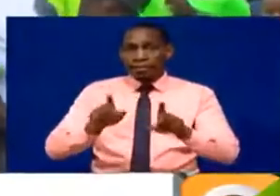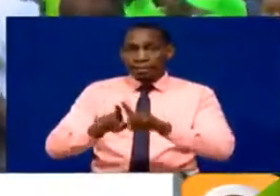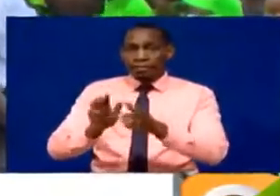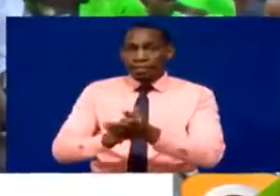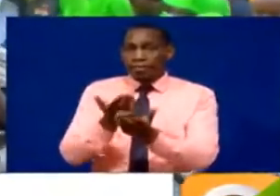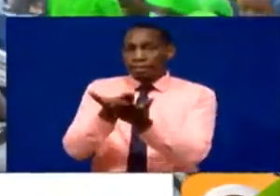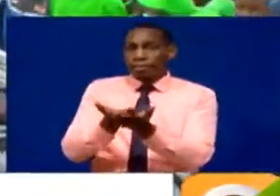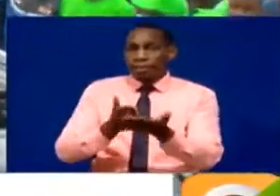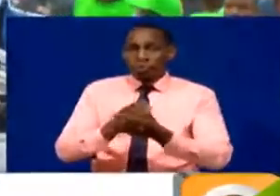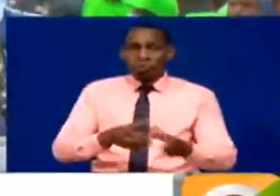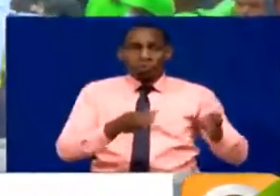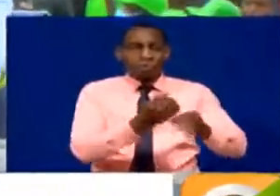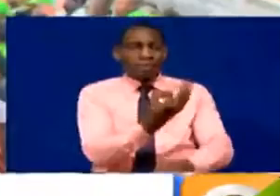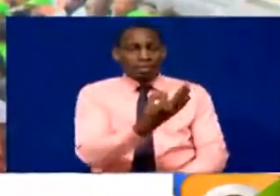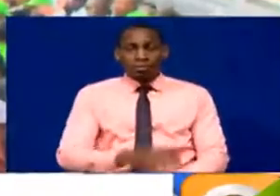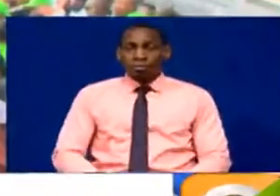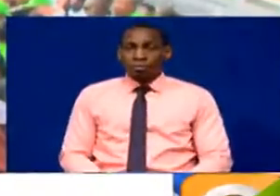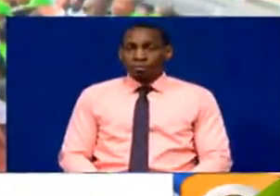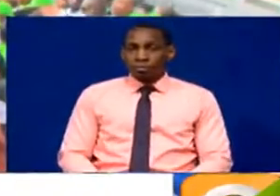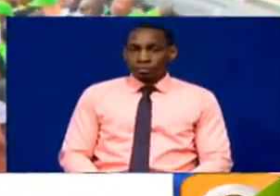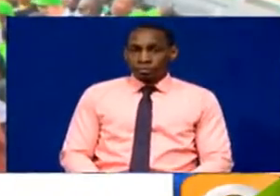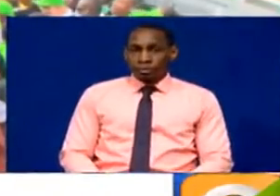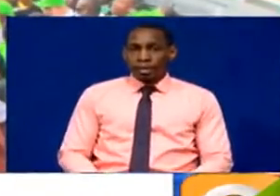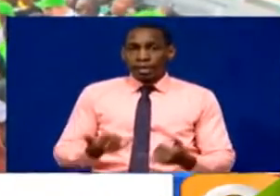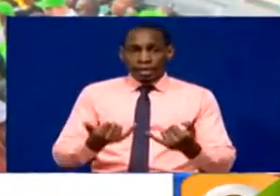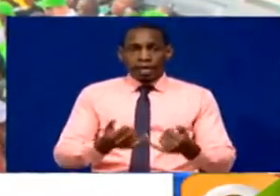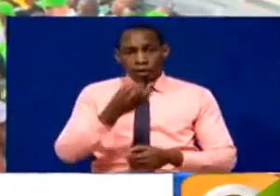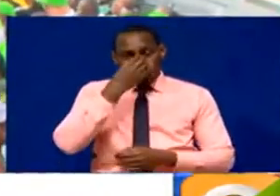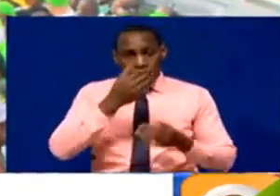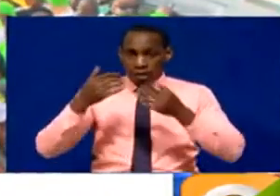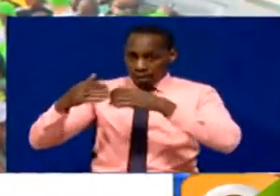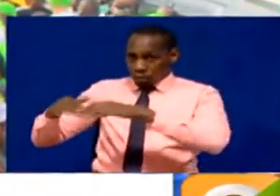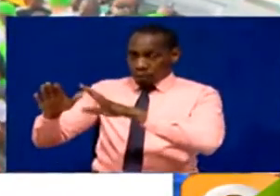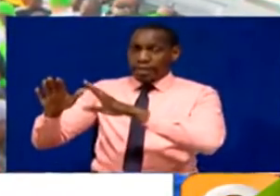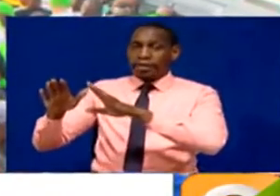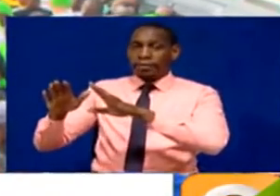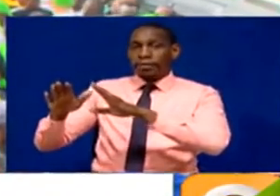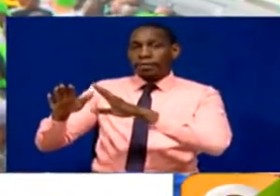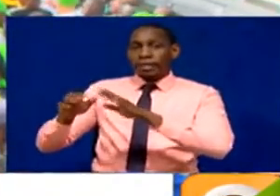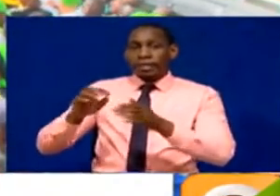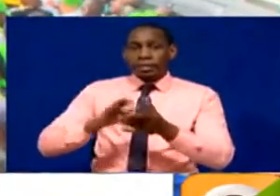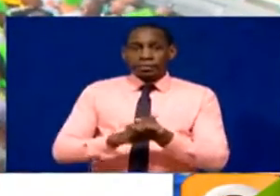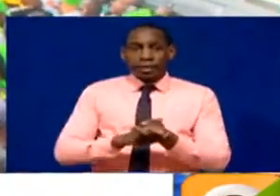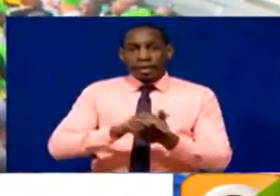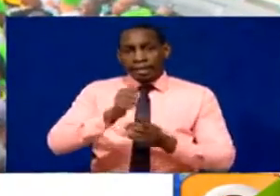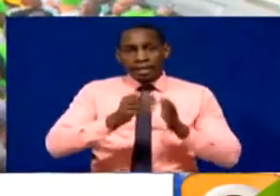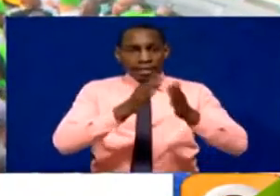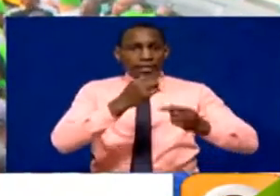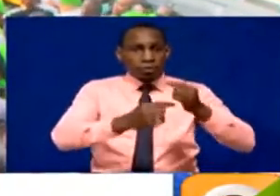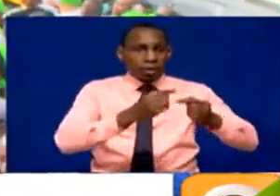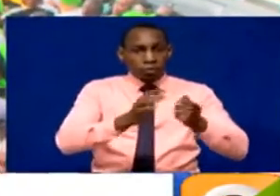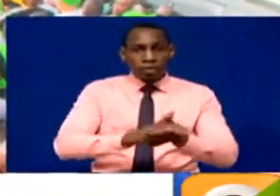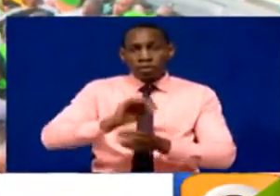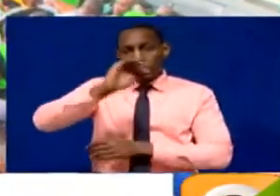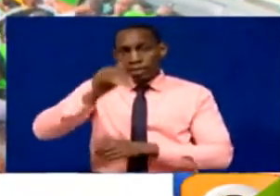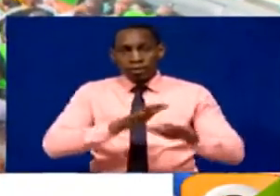request that was made by the three parties. Even with the absence of Deputy President William Ruto, his brigade was present in